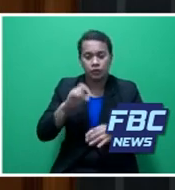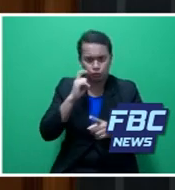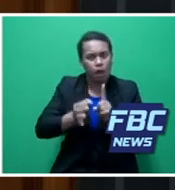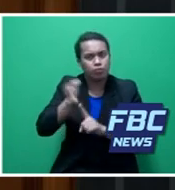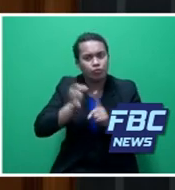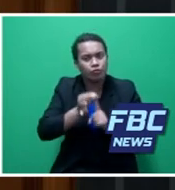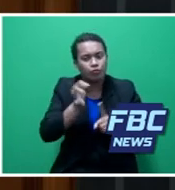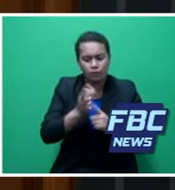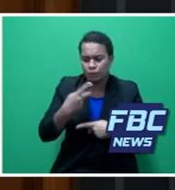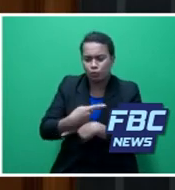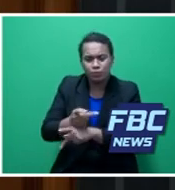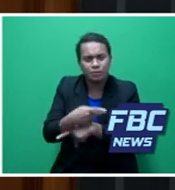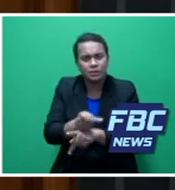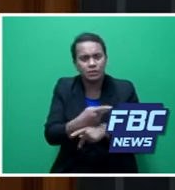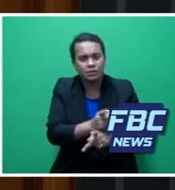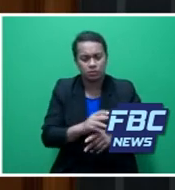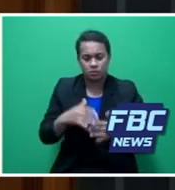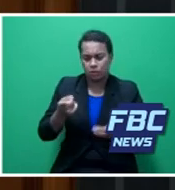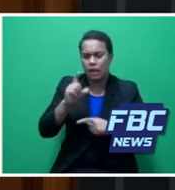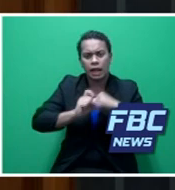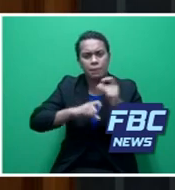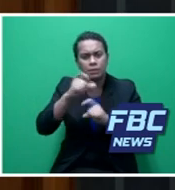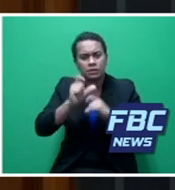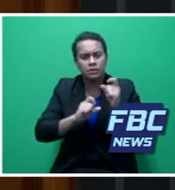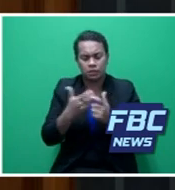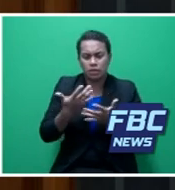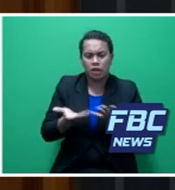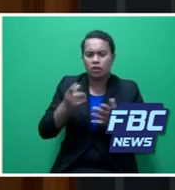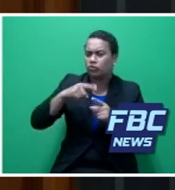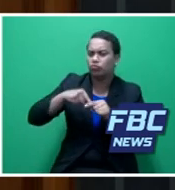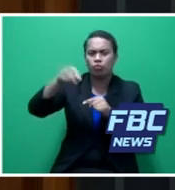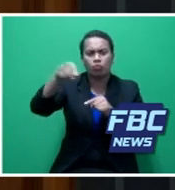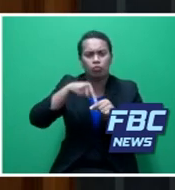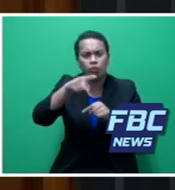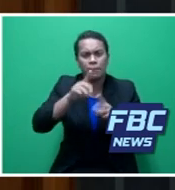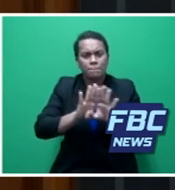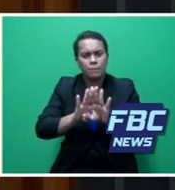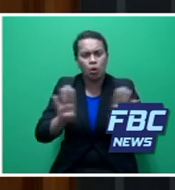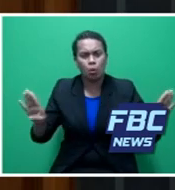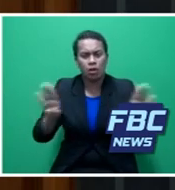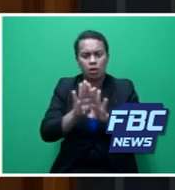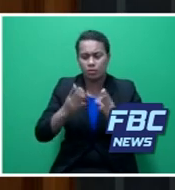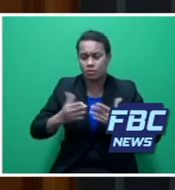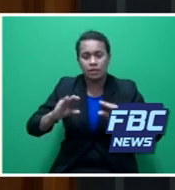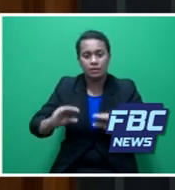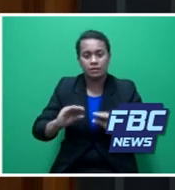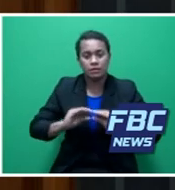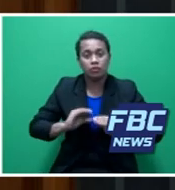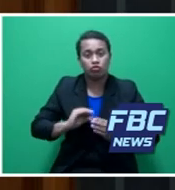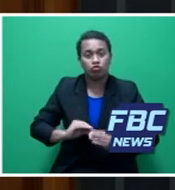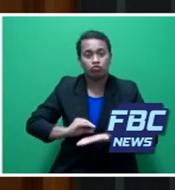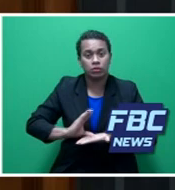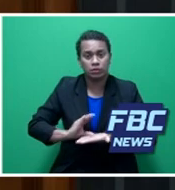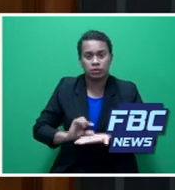capacity, value adding, cross-border investment, increase in regional trade, improved transportation,